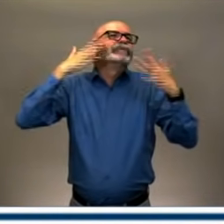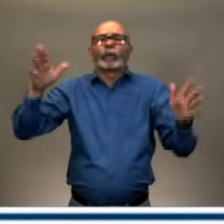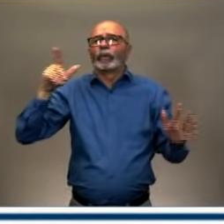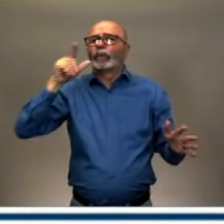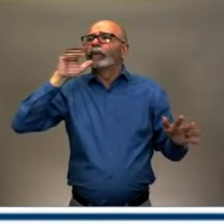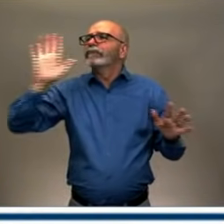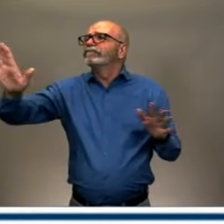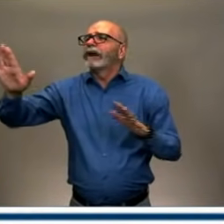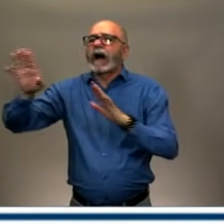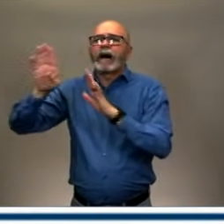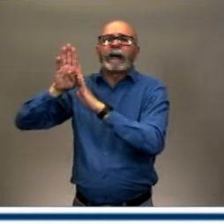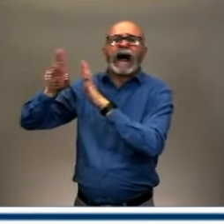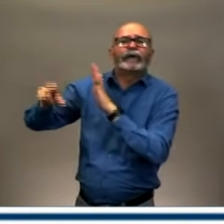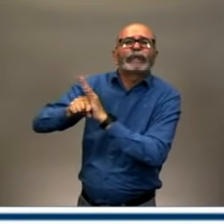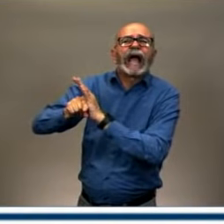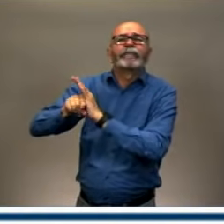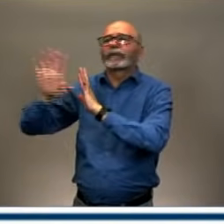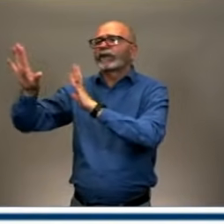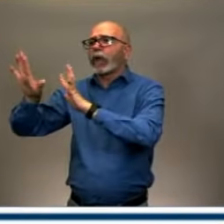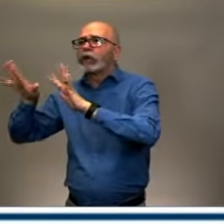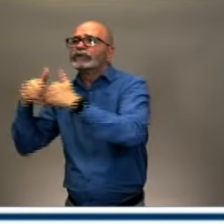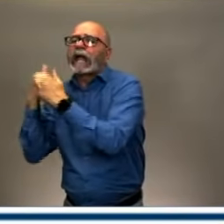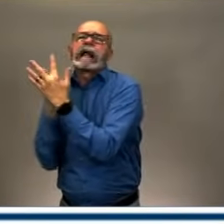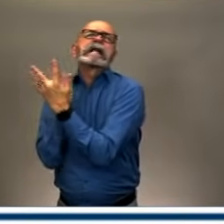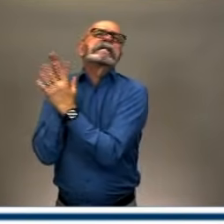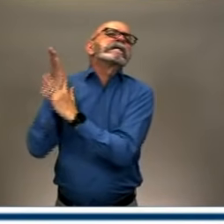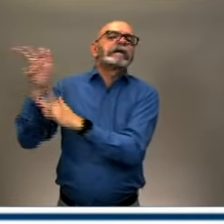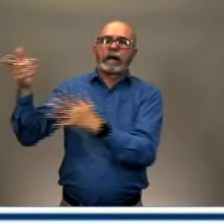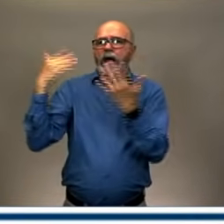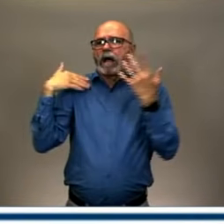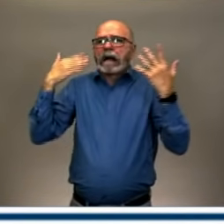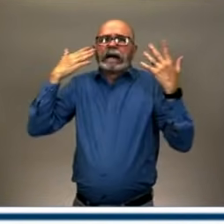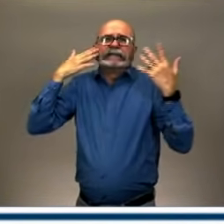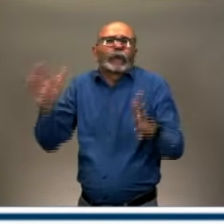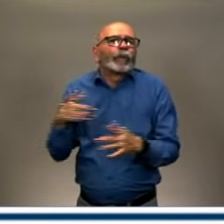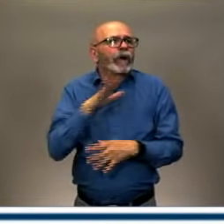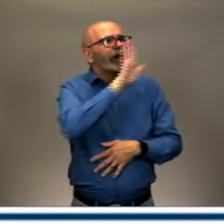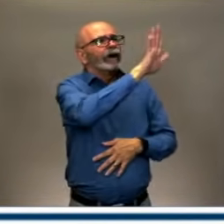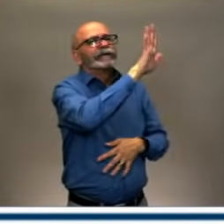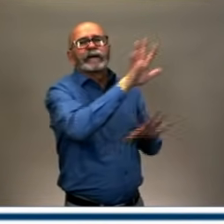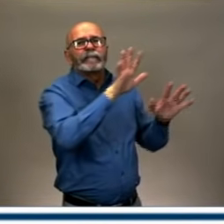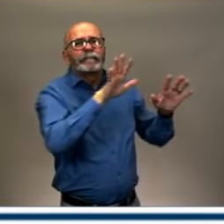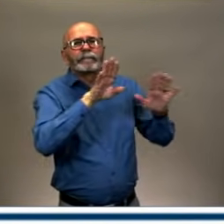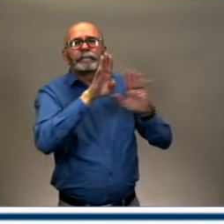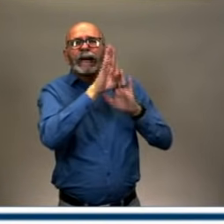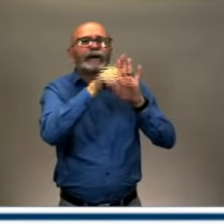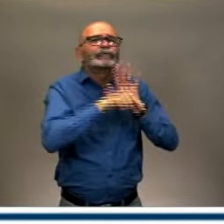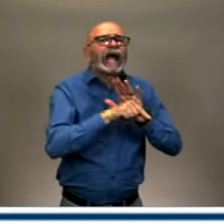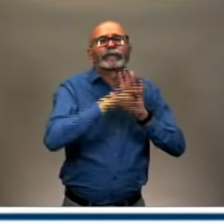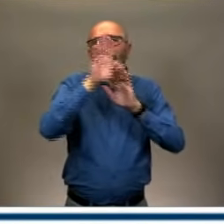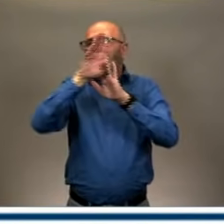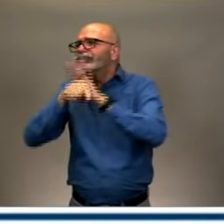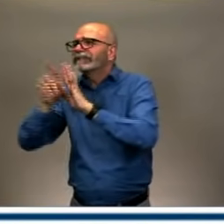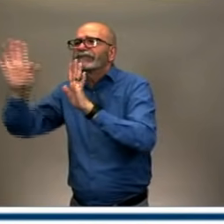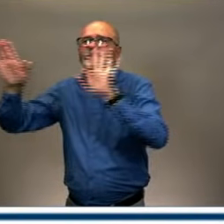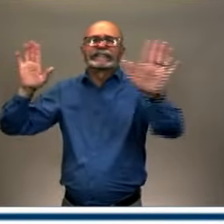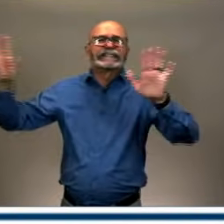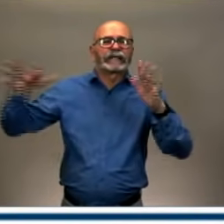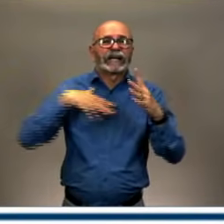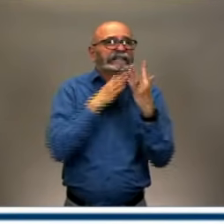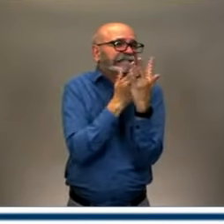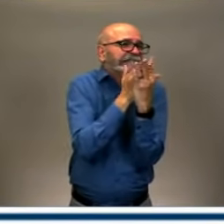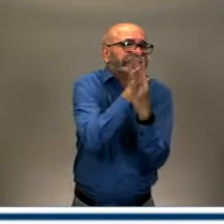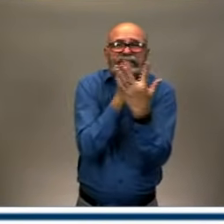may be having as they deal with COVID, along with all sorts of other issues that we have. So we need to